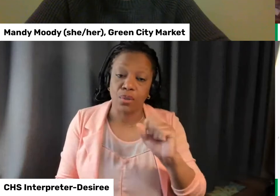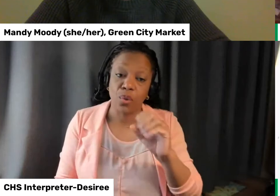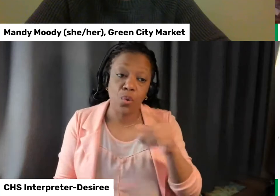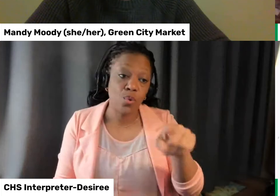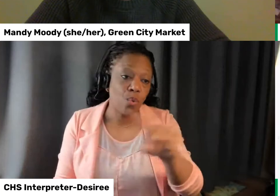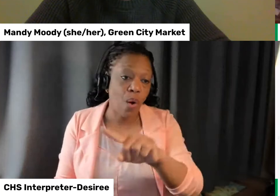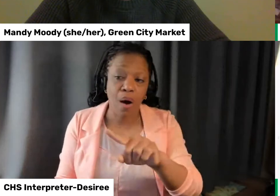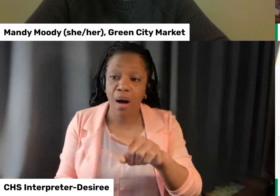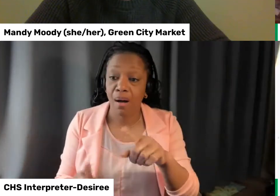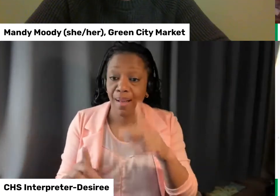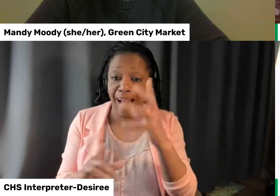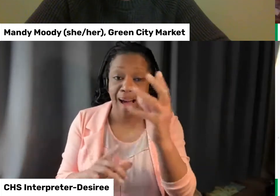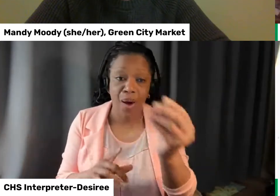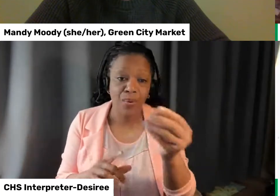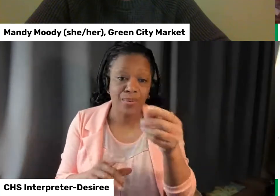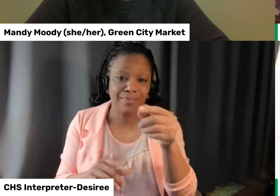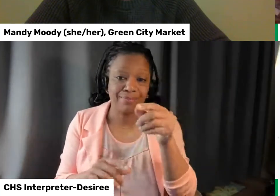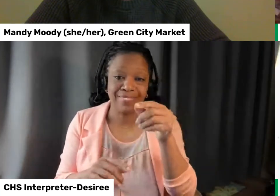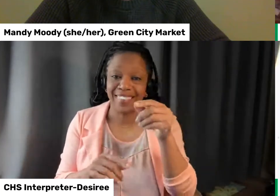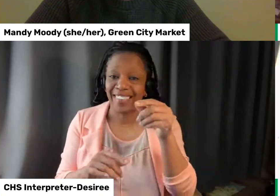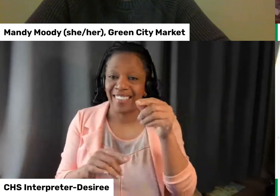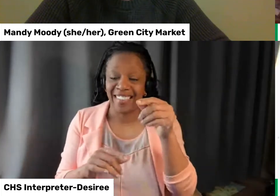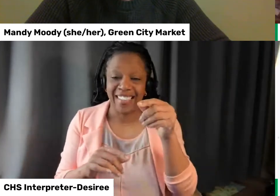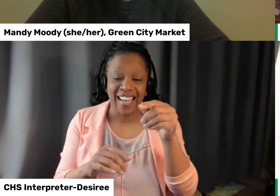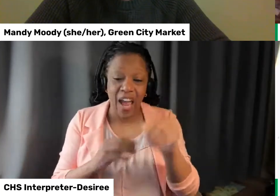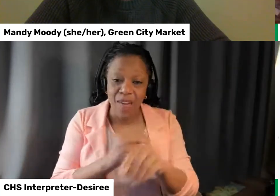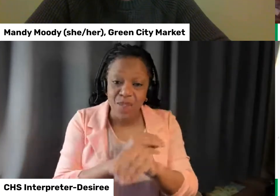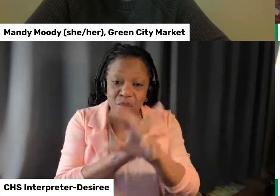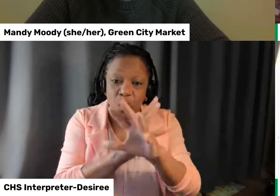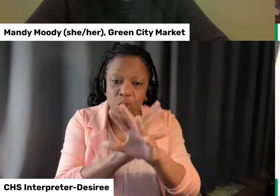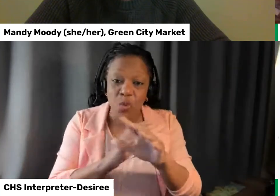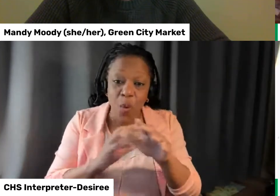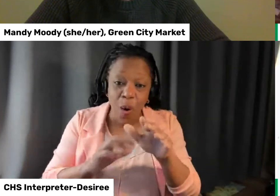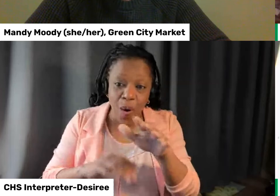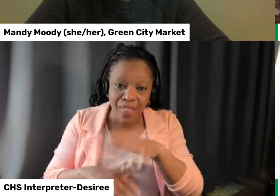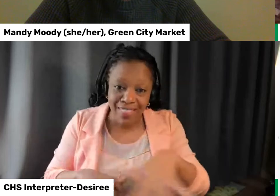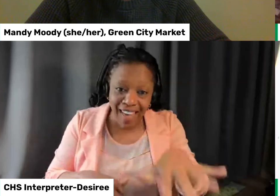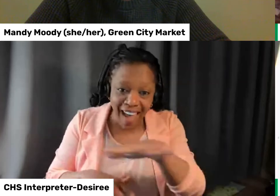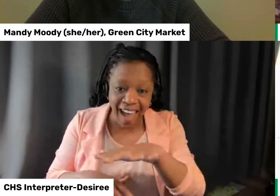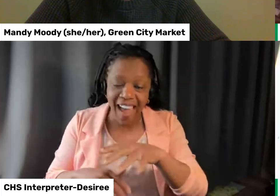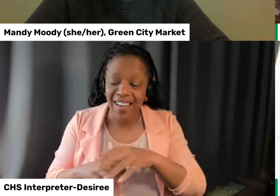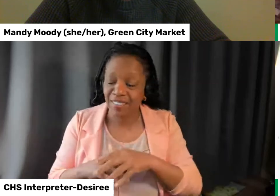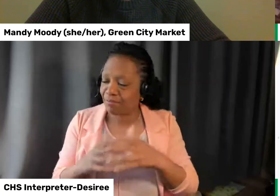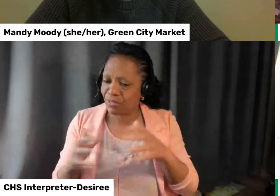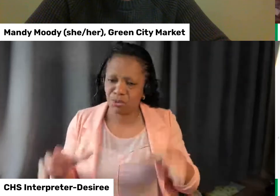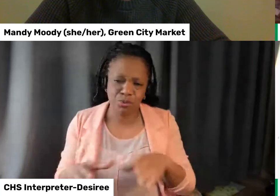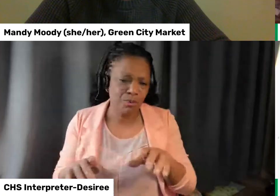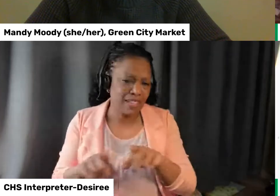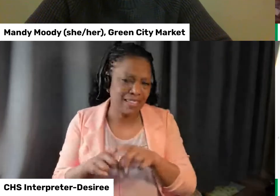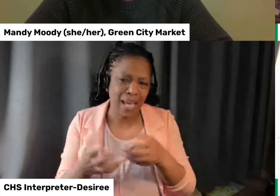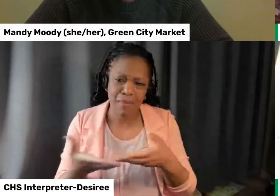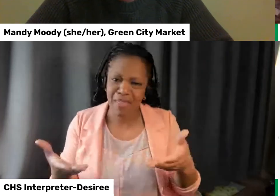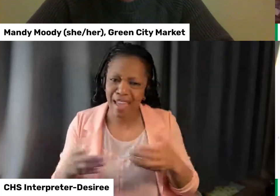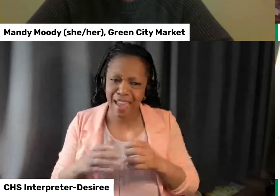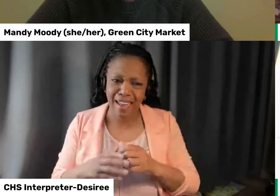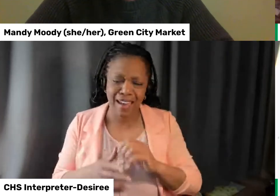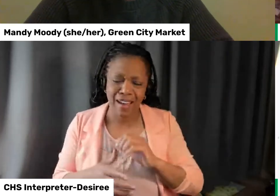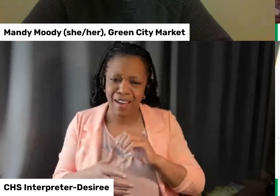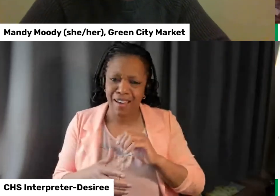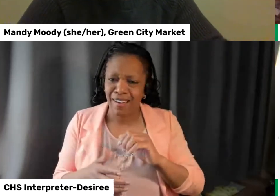working on, just do the same thing. You can't be the only person who has a blue phone. Like get all the blue phone people together